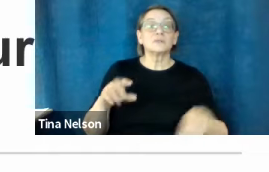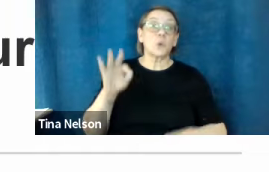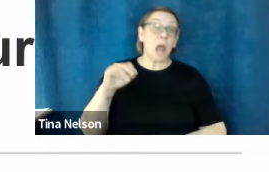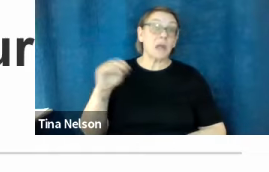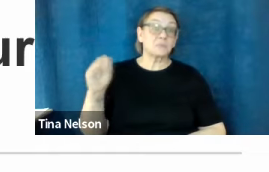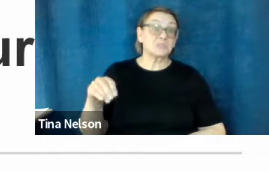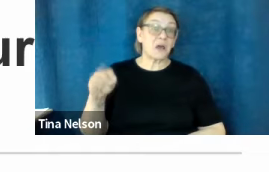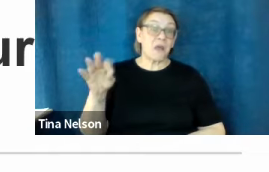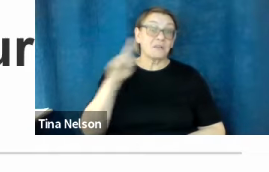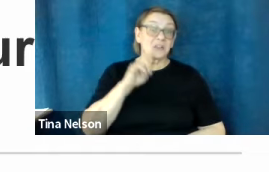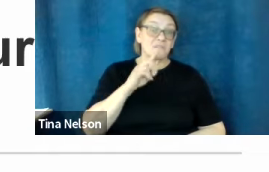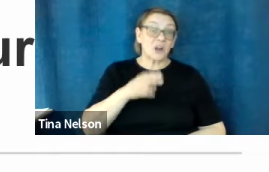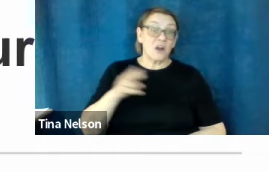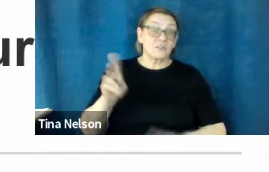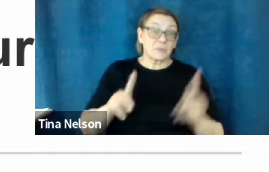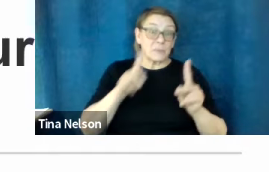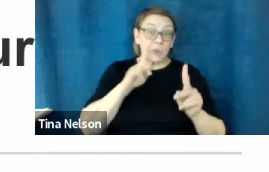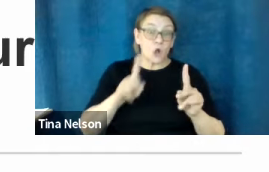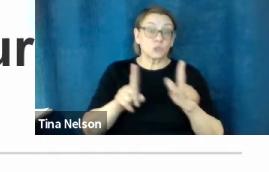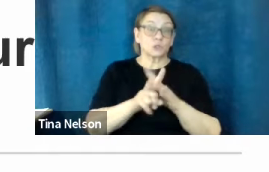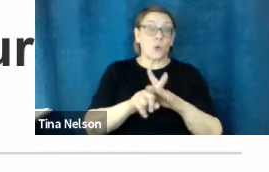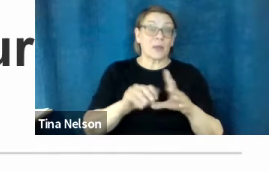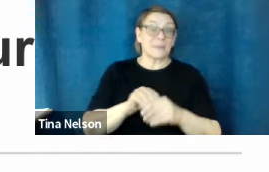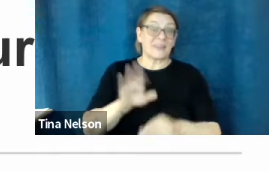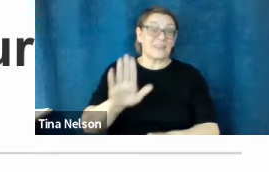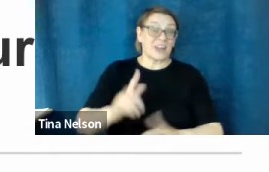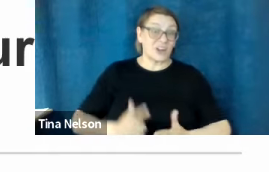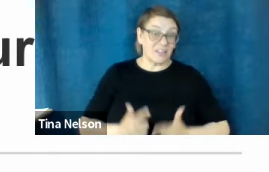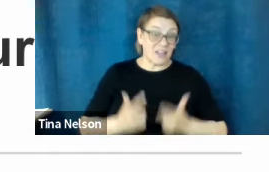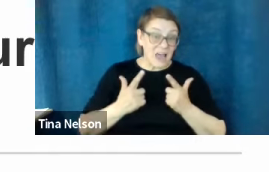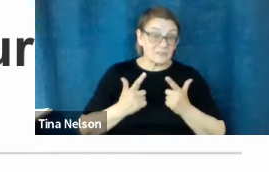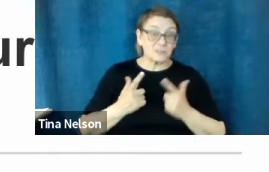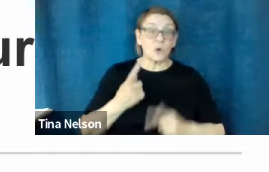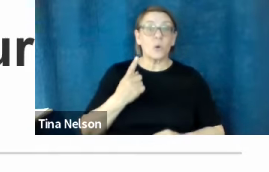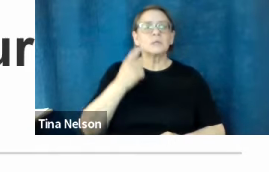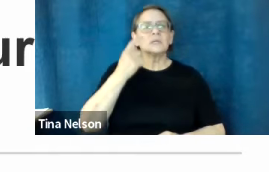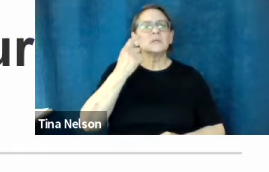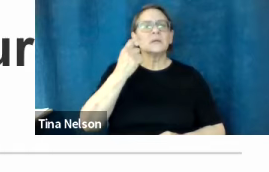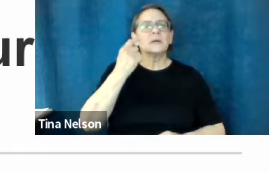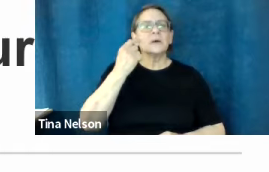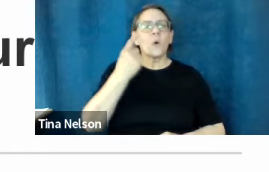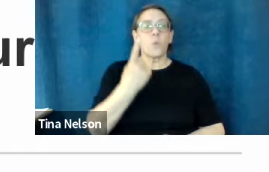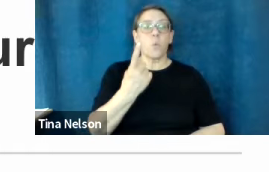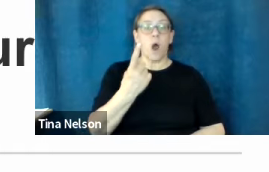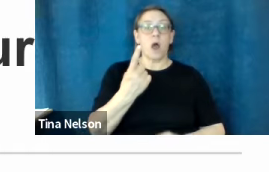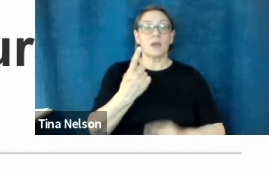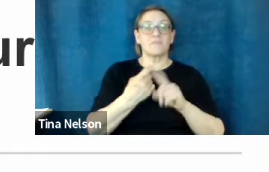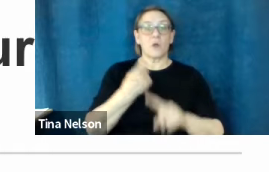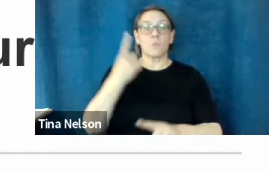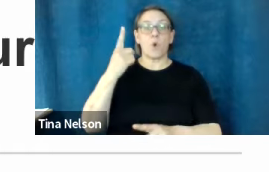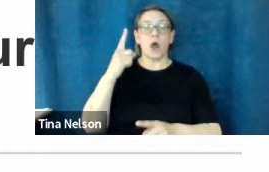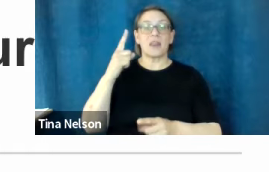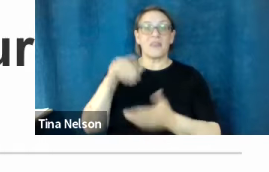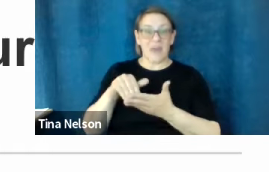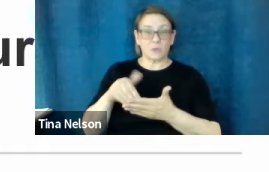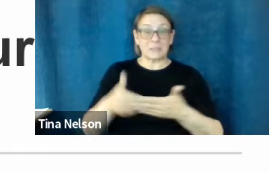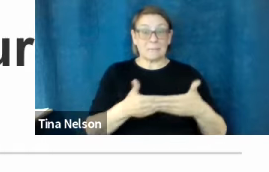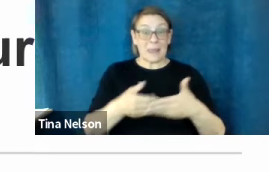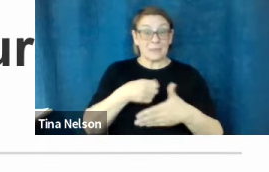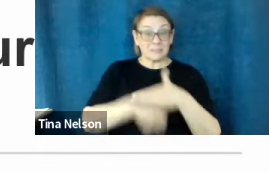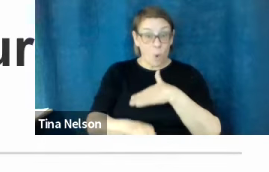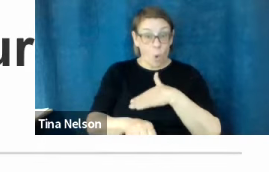lives. I'm reading my note here. needs to be a little bit refined. So consider one out of every thousand people, one out of every thousand babies born are deaf